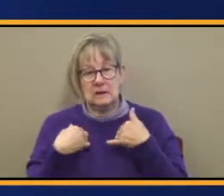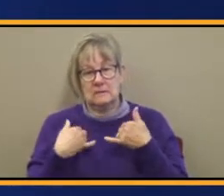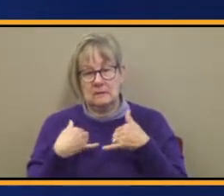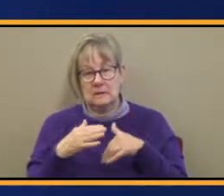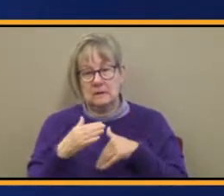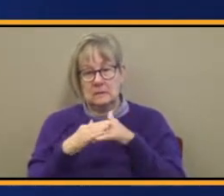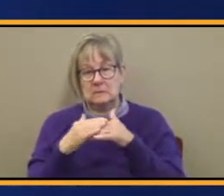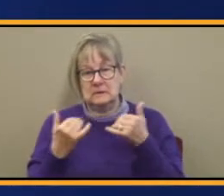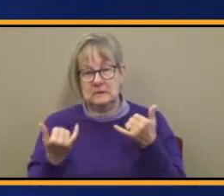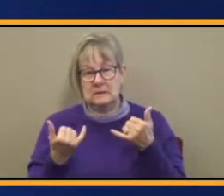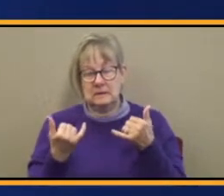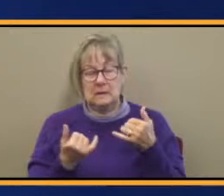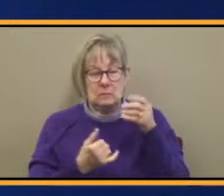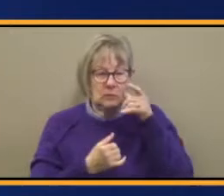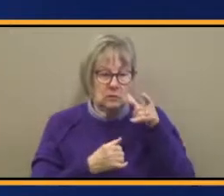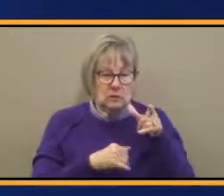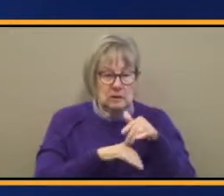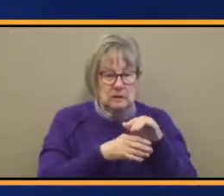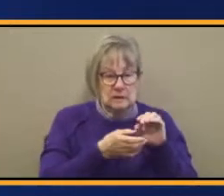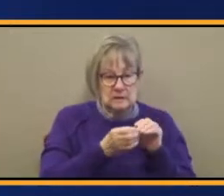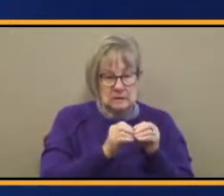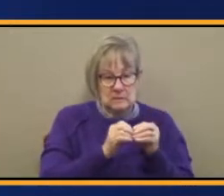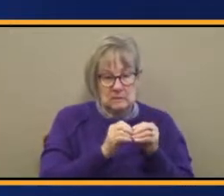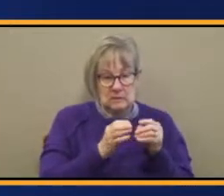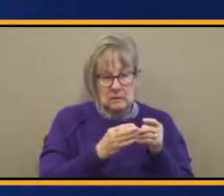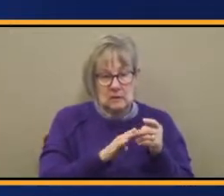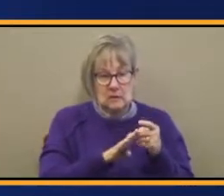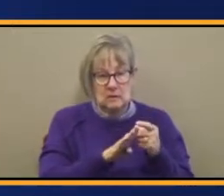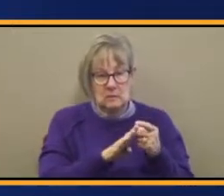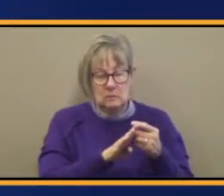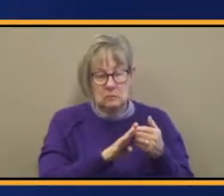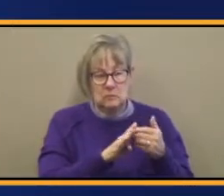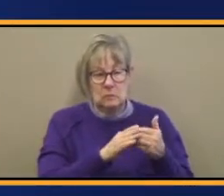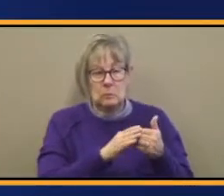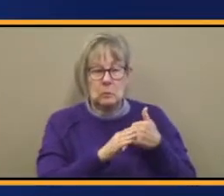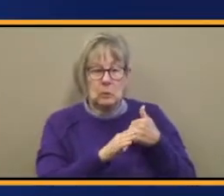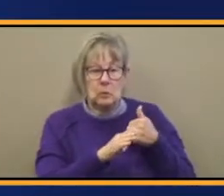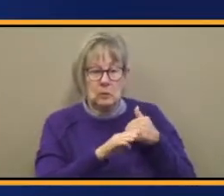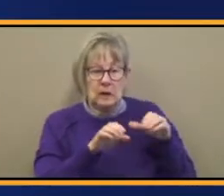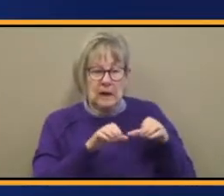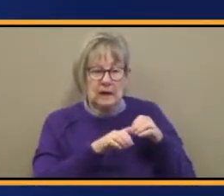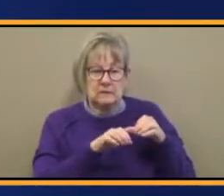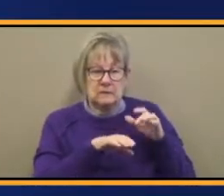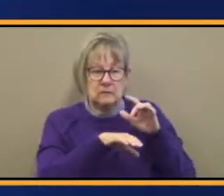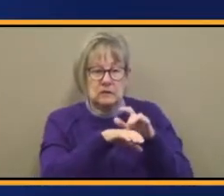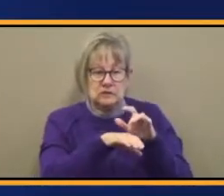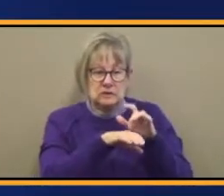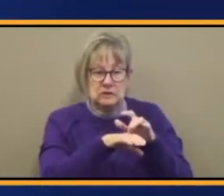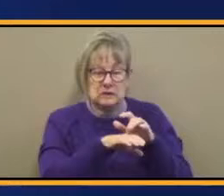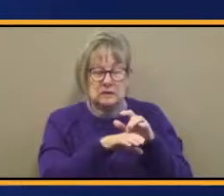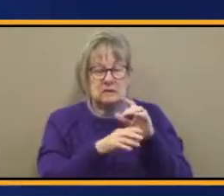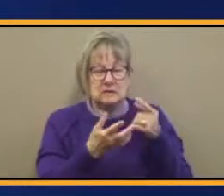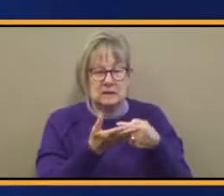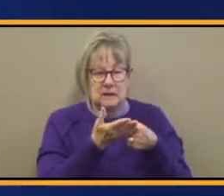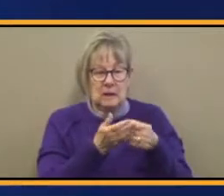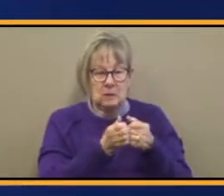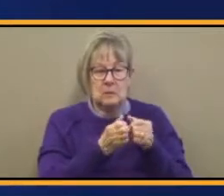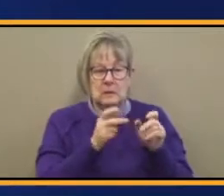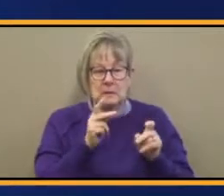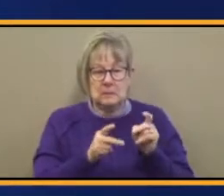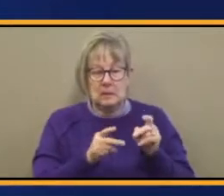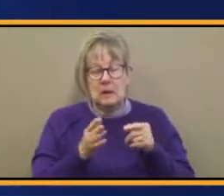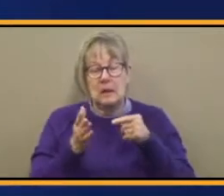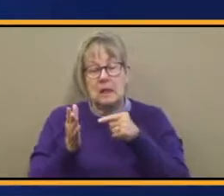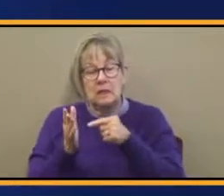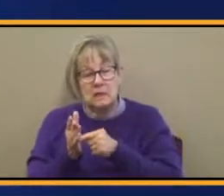was looking at the numbers of your, proactive reaching out and talking to people. Also, the next question is, so